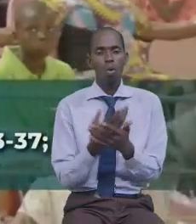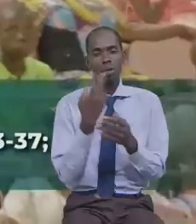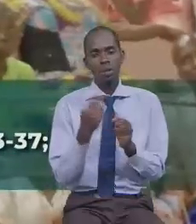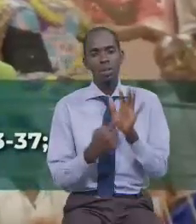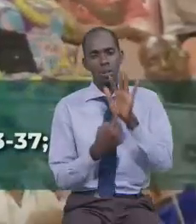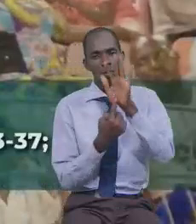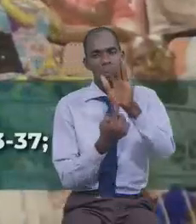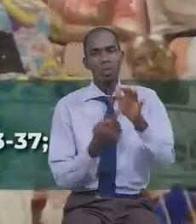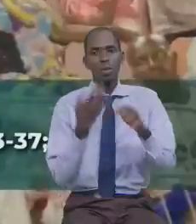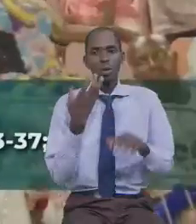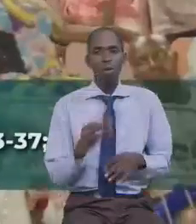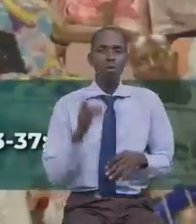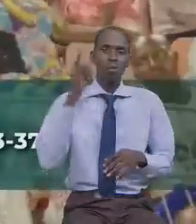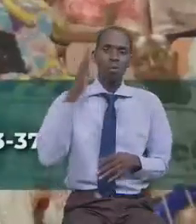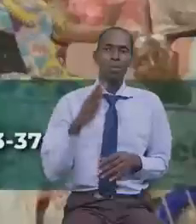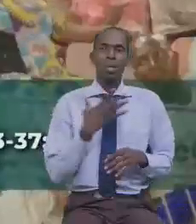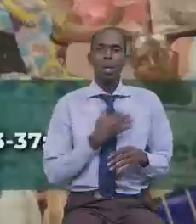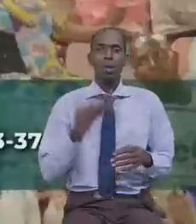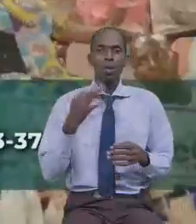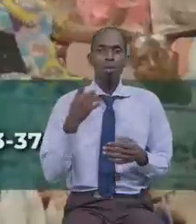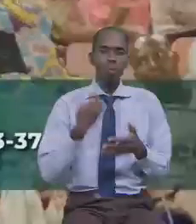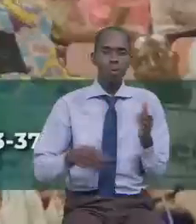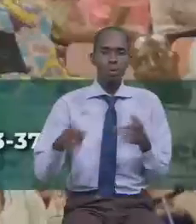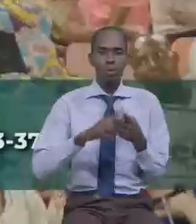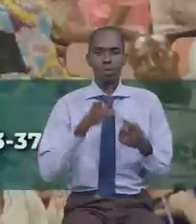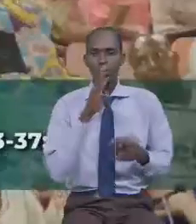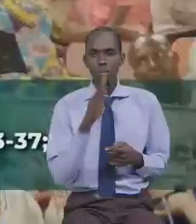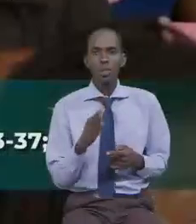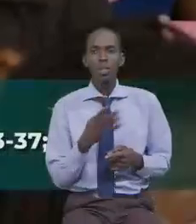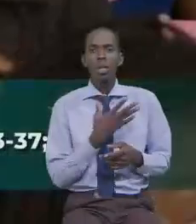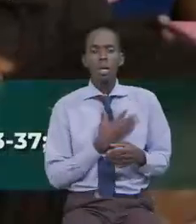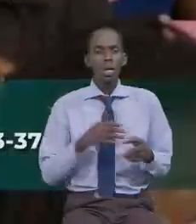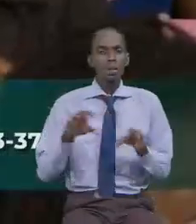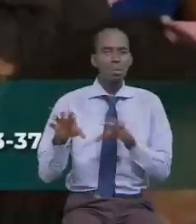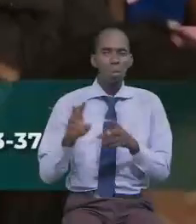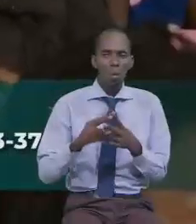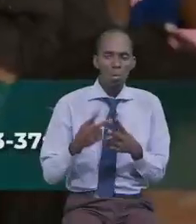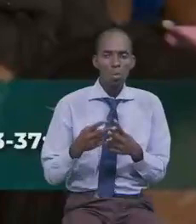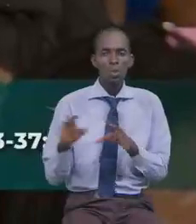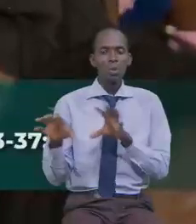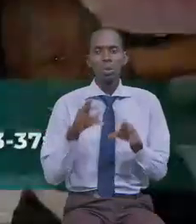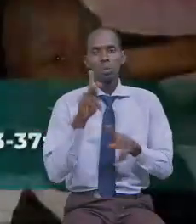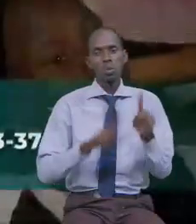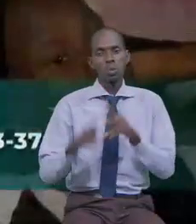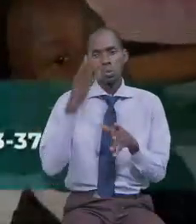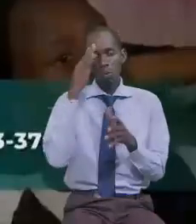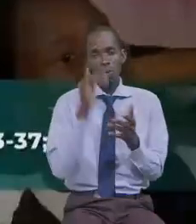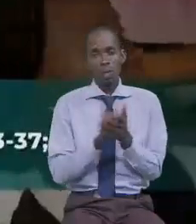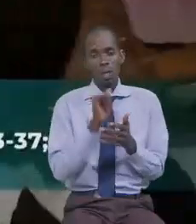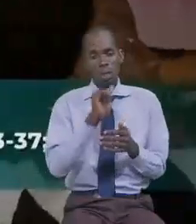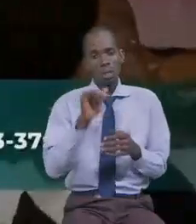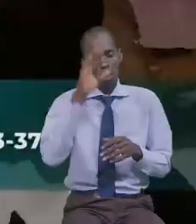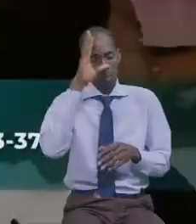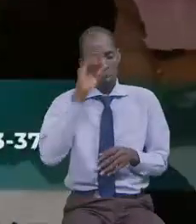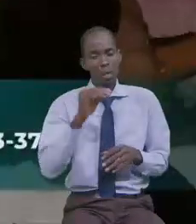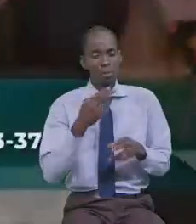they ought to be. And neither did the people know that somebody called John the Baptist, a youth, a young